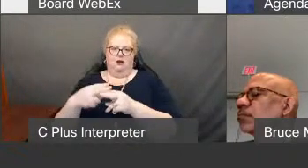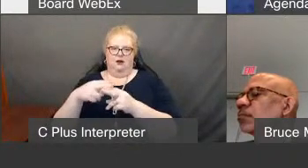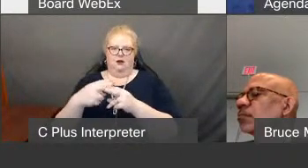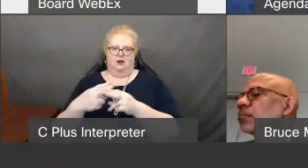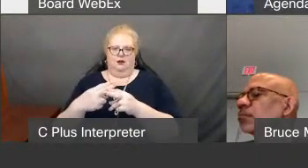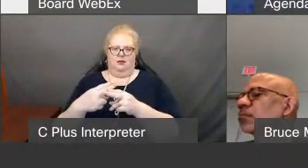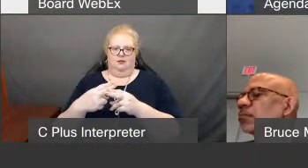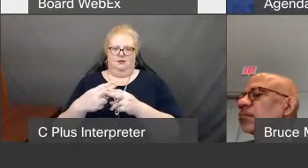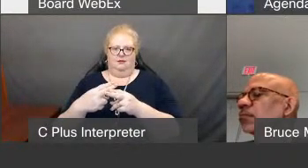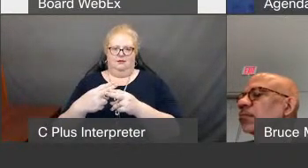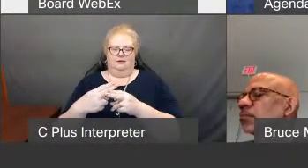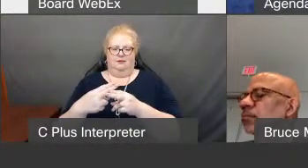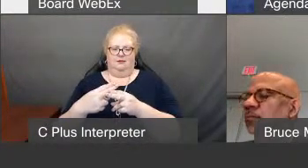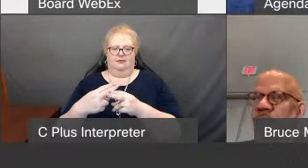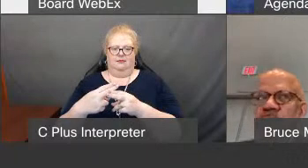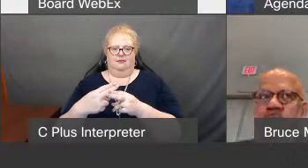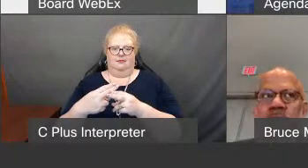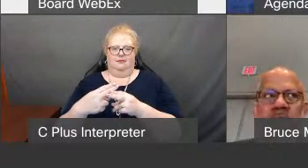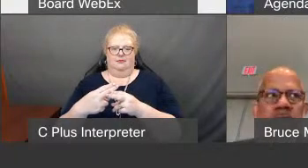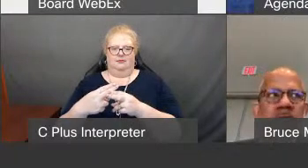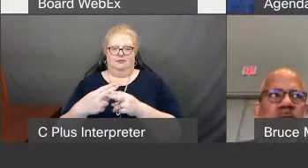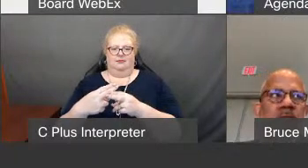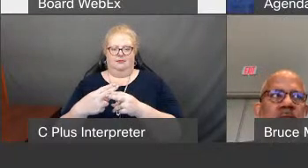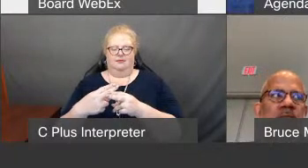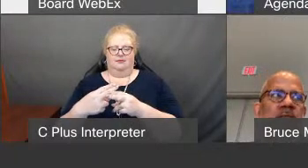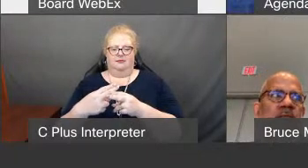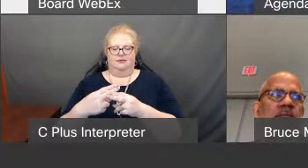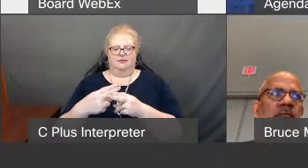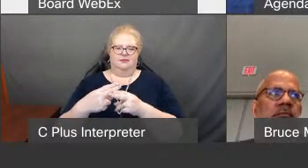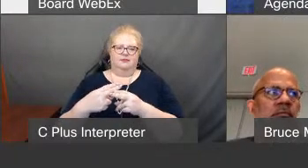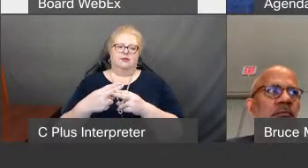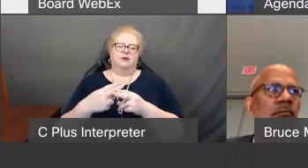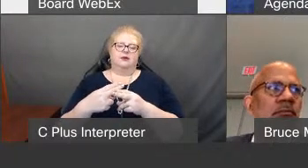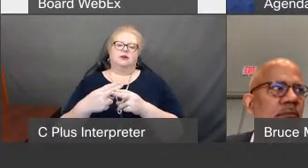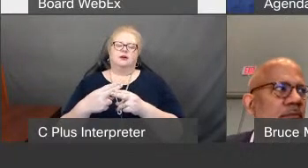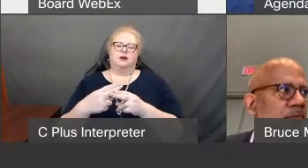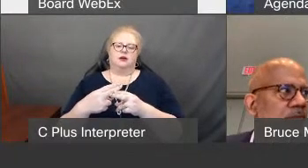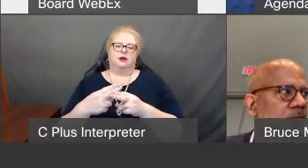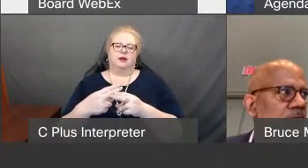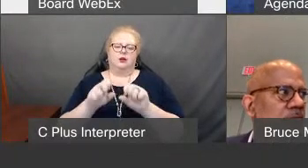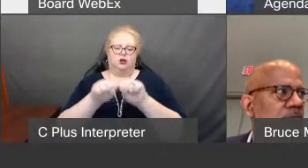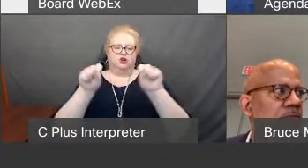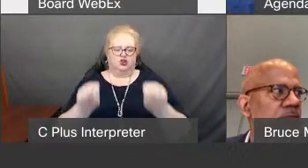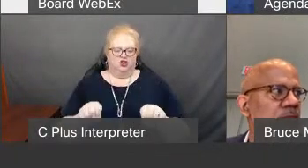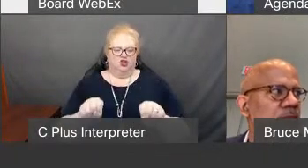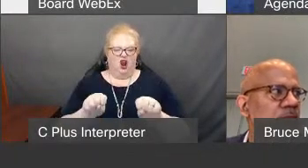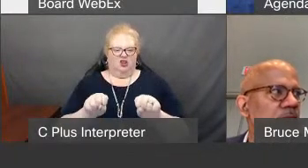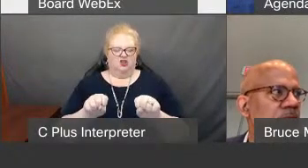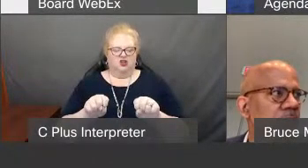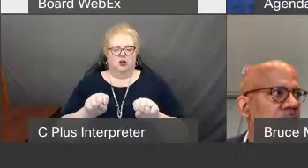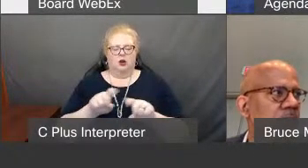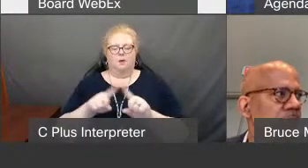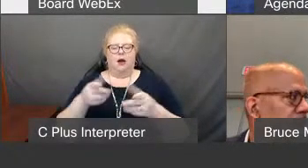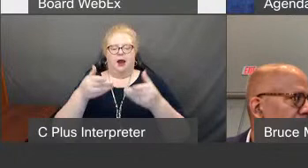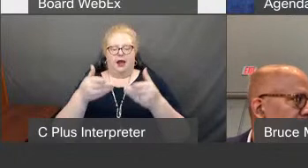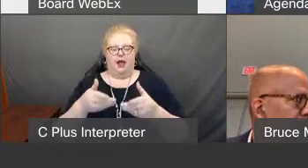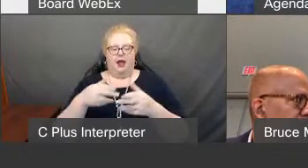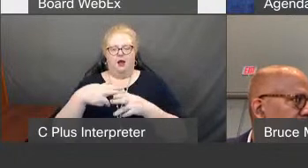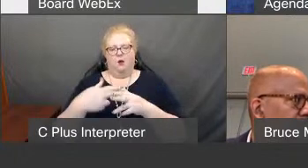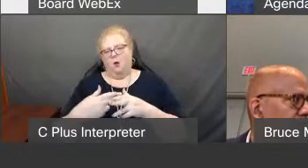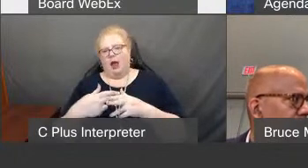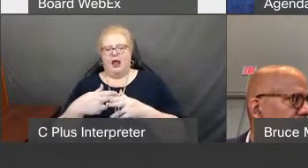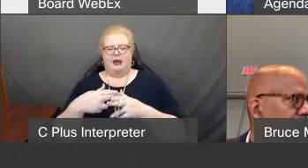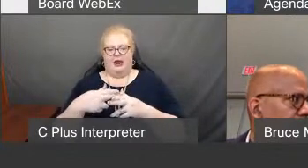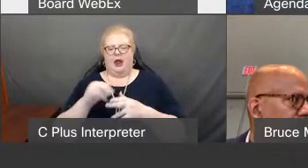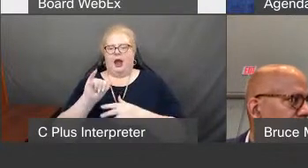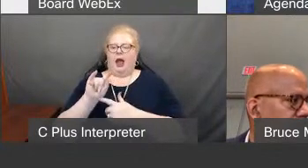where safety, being the number one selected item, has a weighted indicator of 10. So